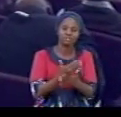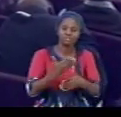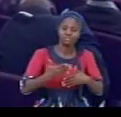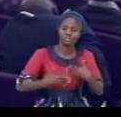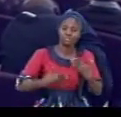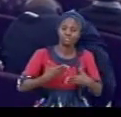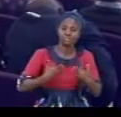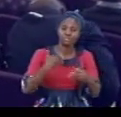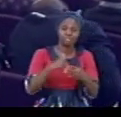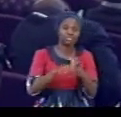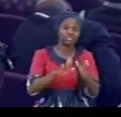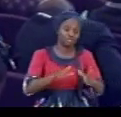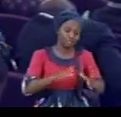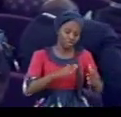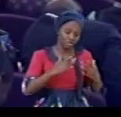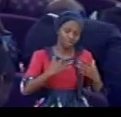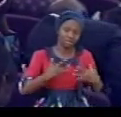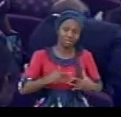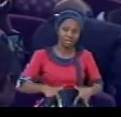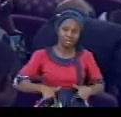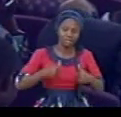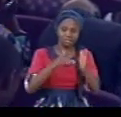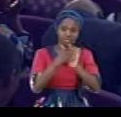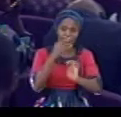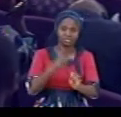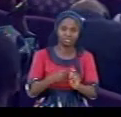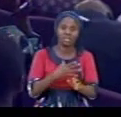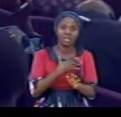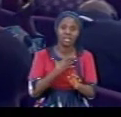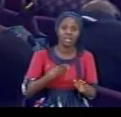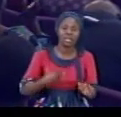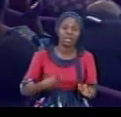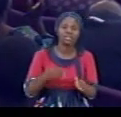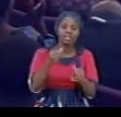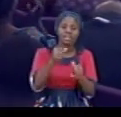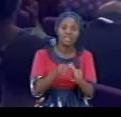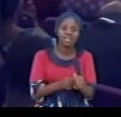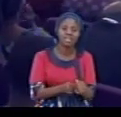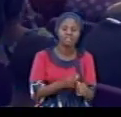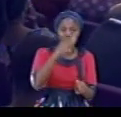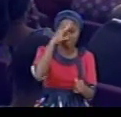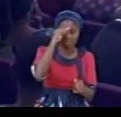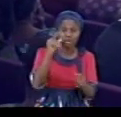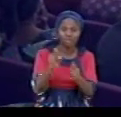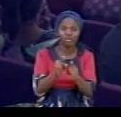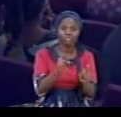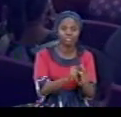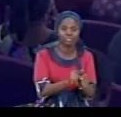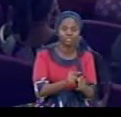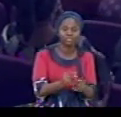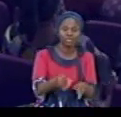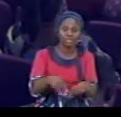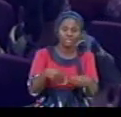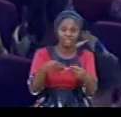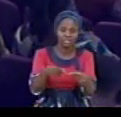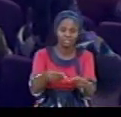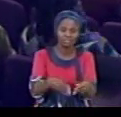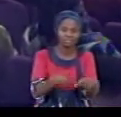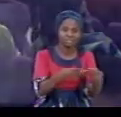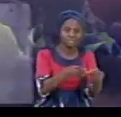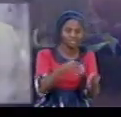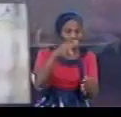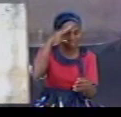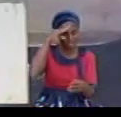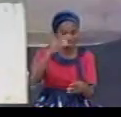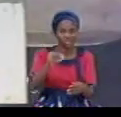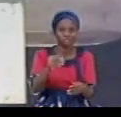your life. And every man also gave him a piece of money. Gifts will come to